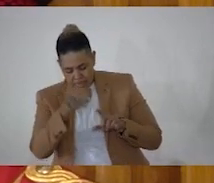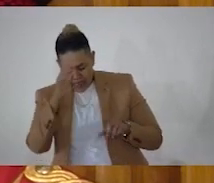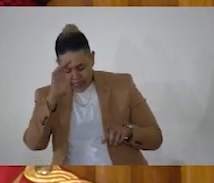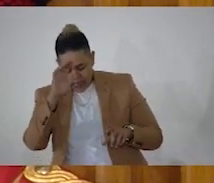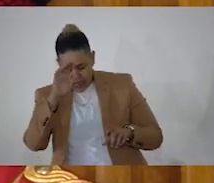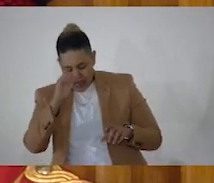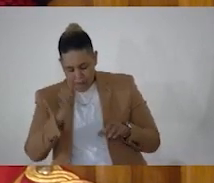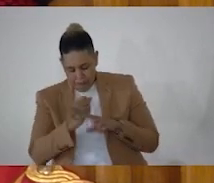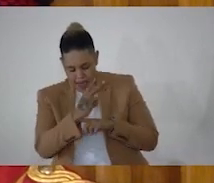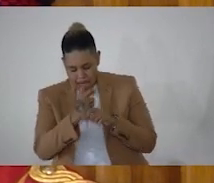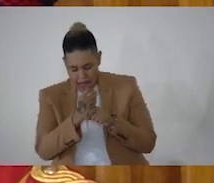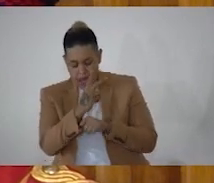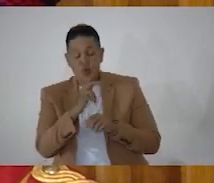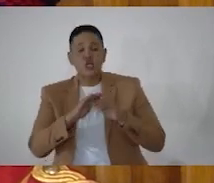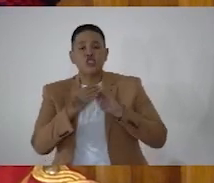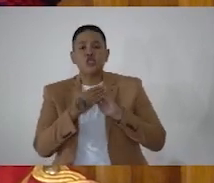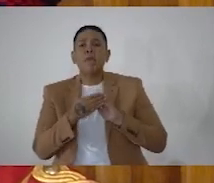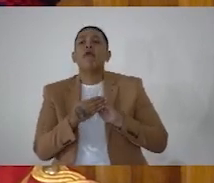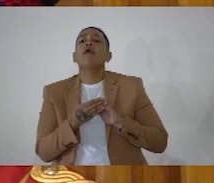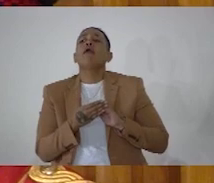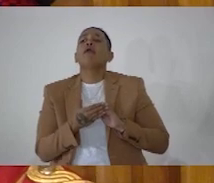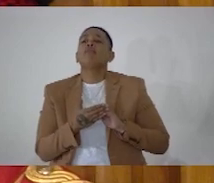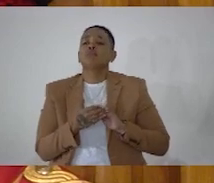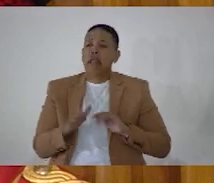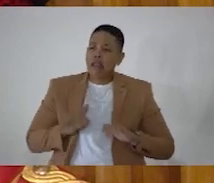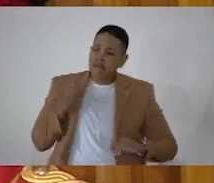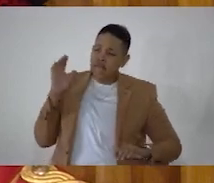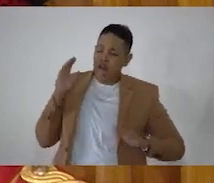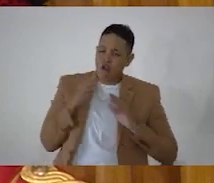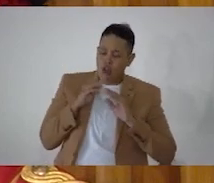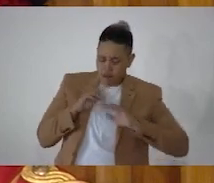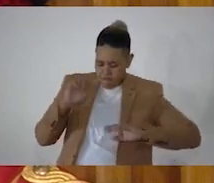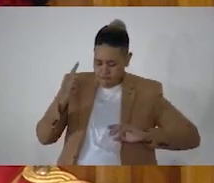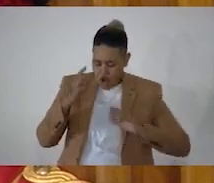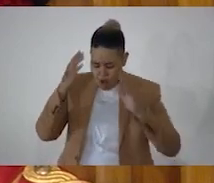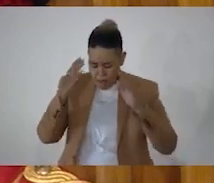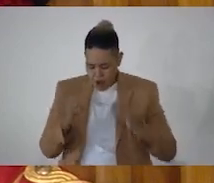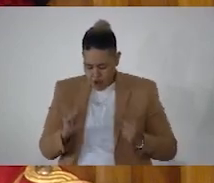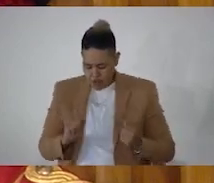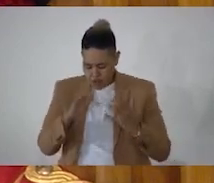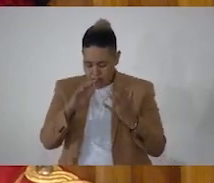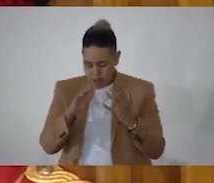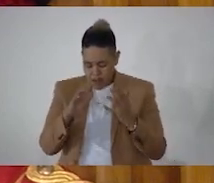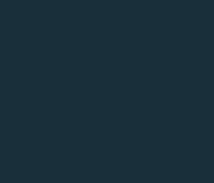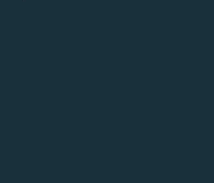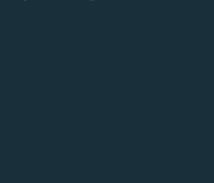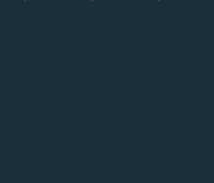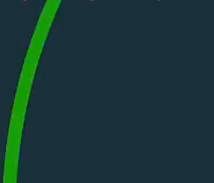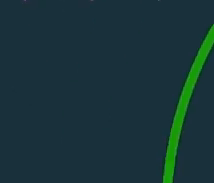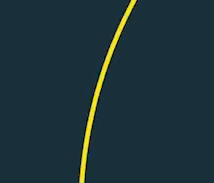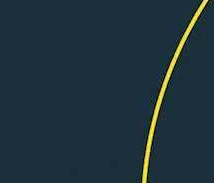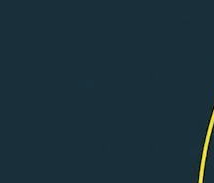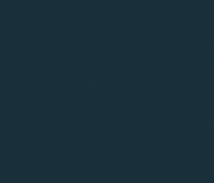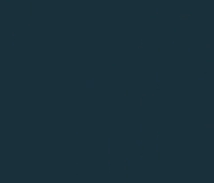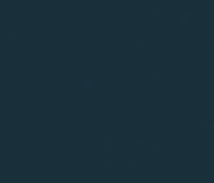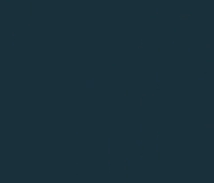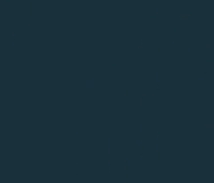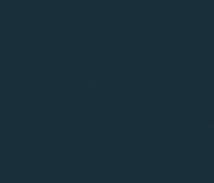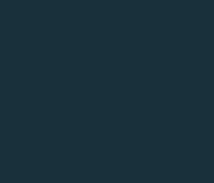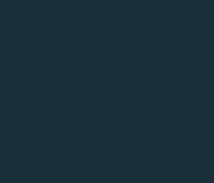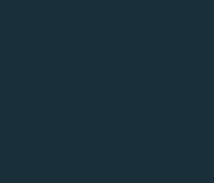Conference, the first fully in-person staging of the conference since the pandemic.